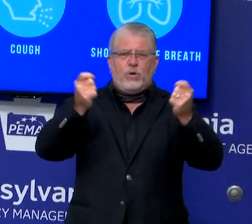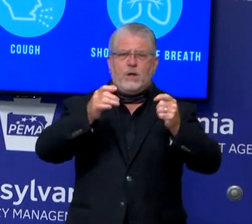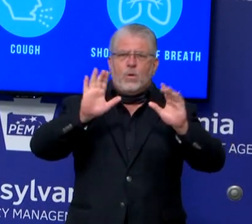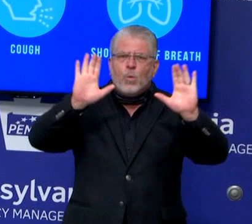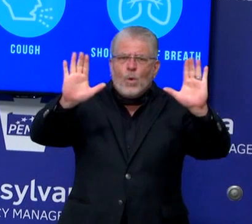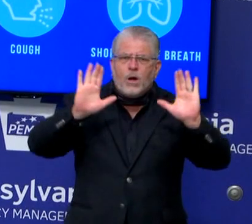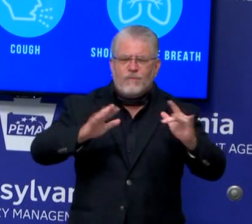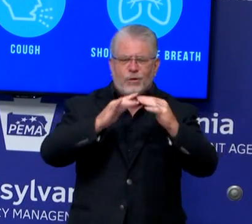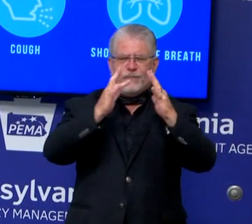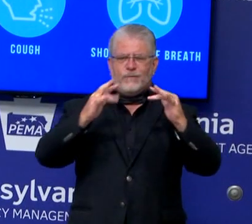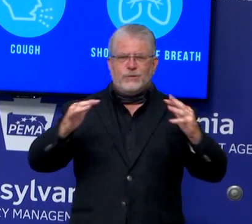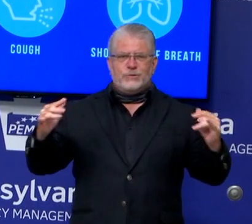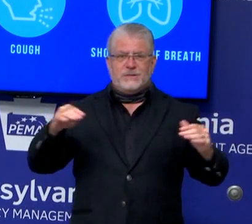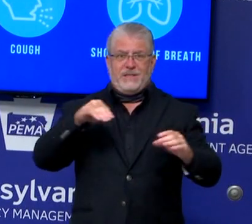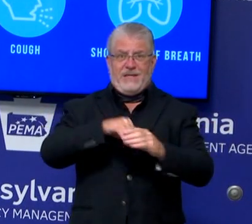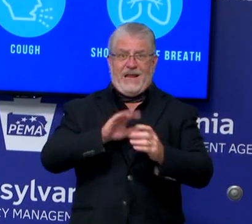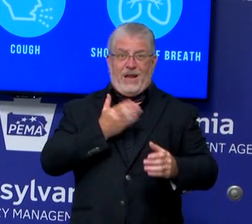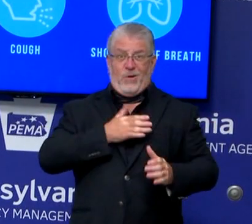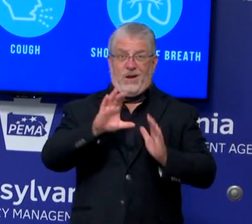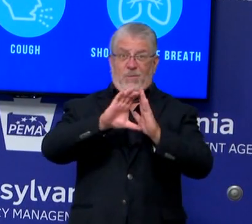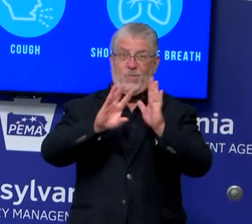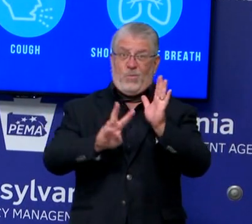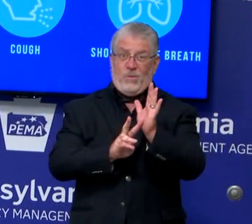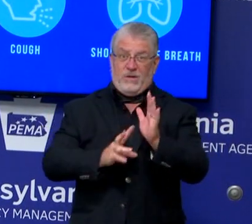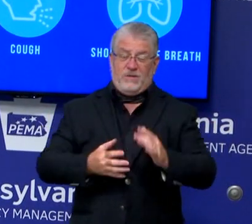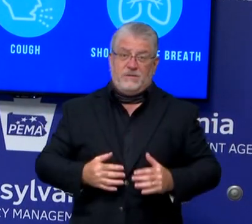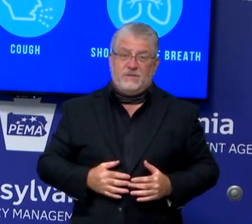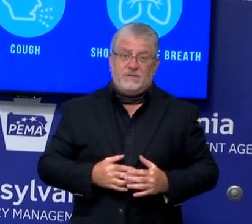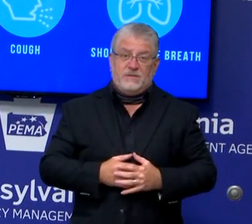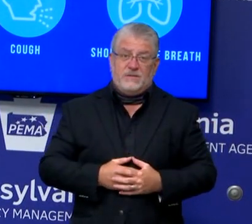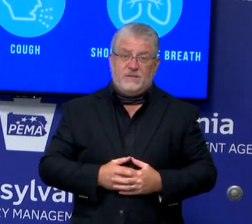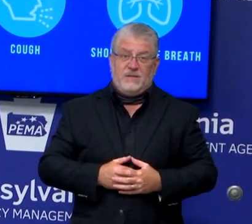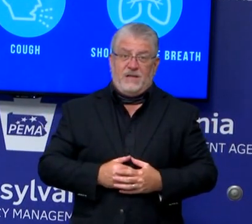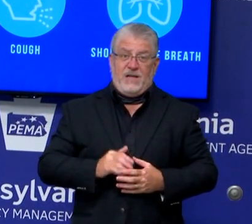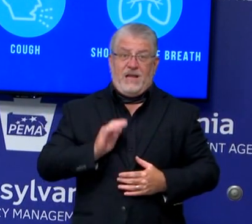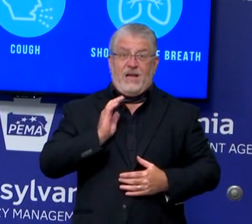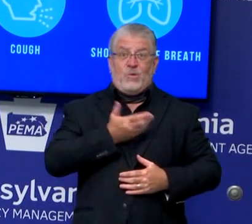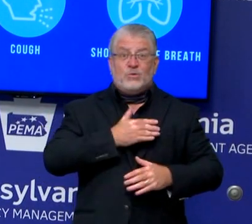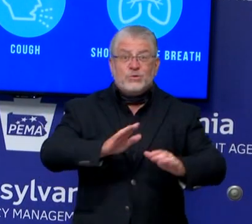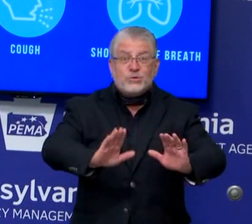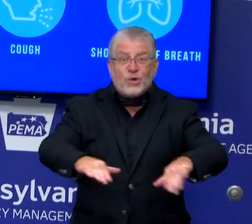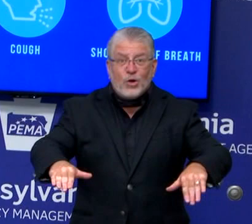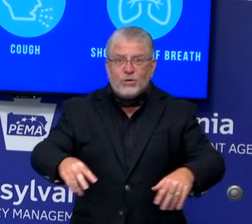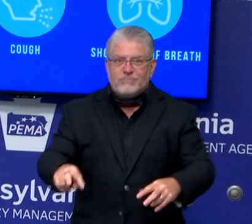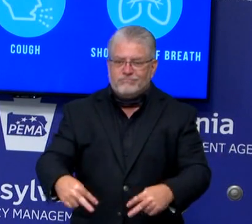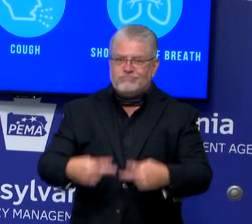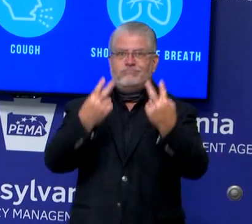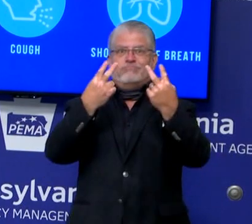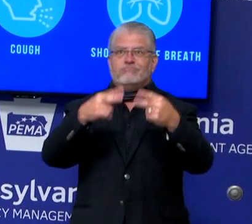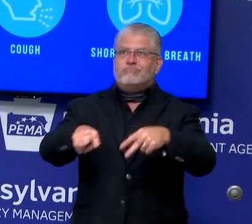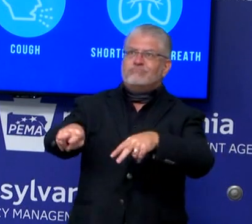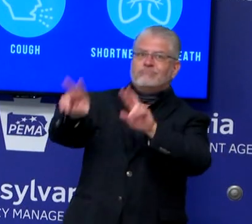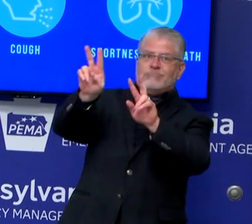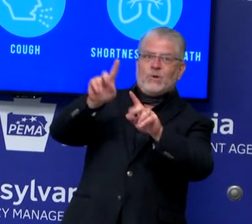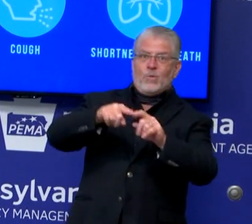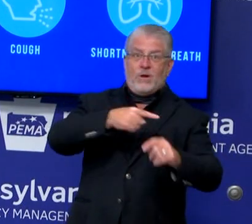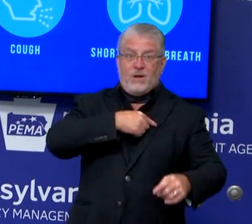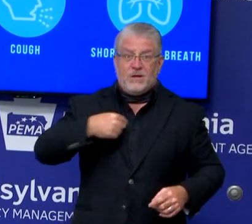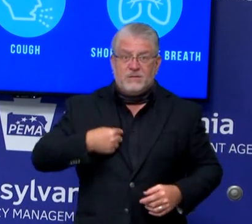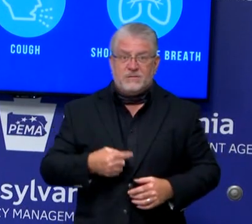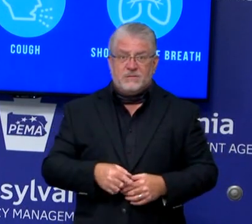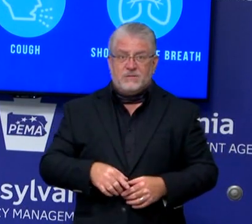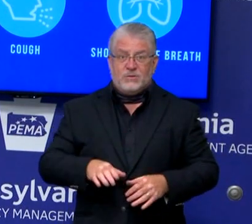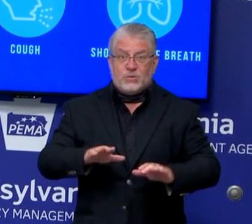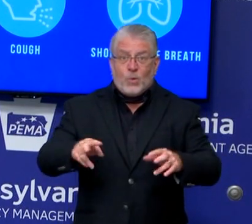diversity of our Commonwealth. Our children are watching. They are watching what we do, and they are